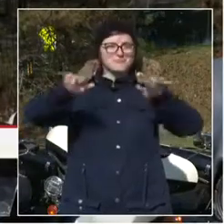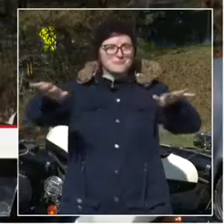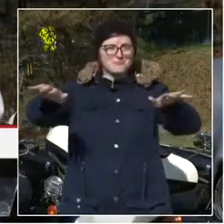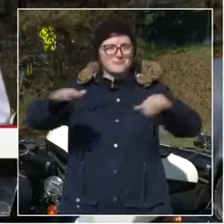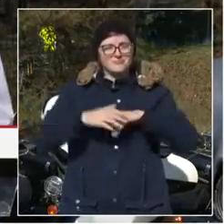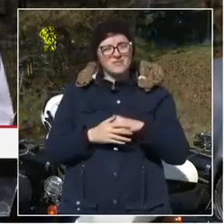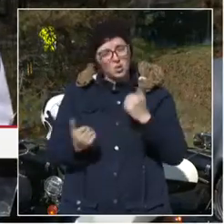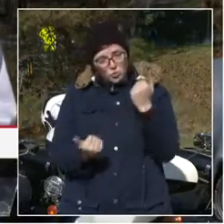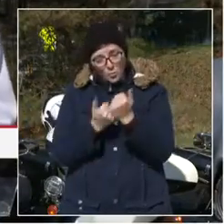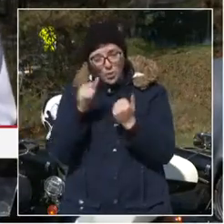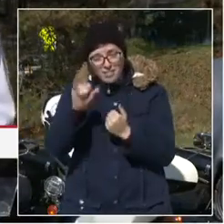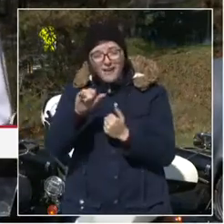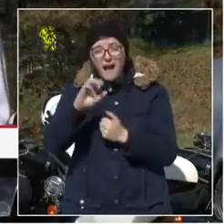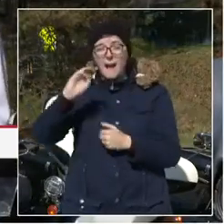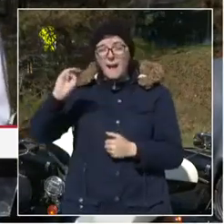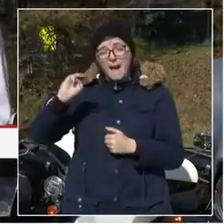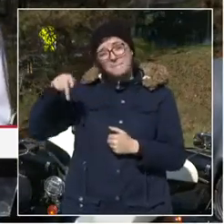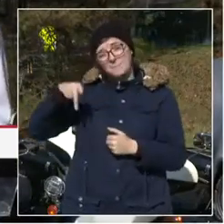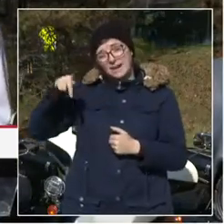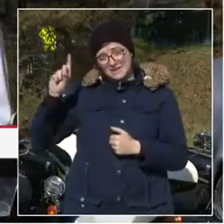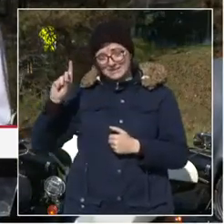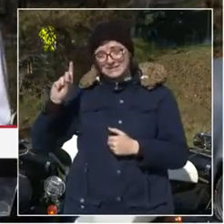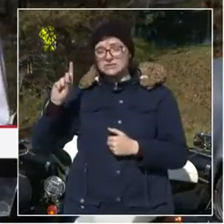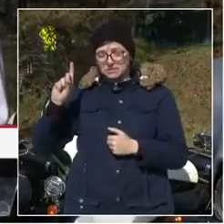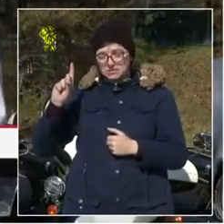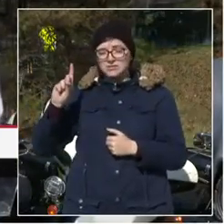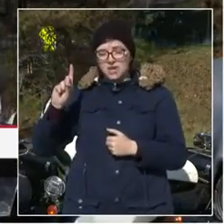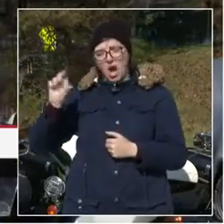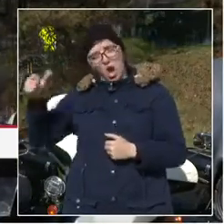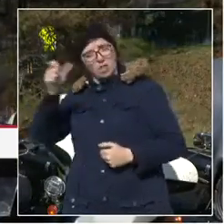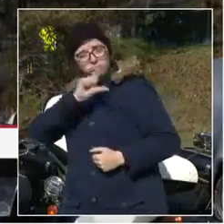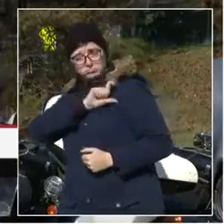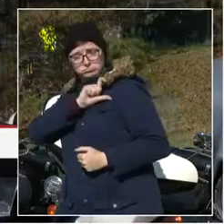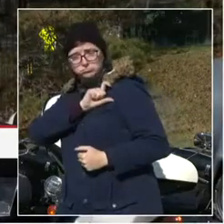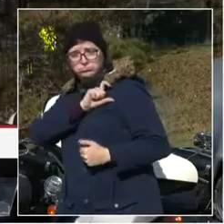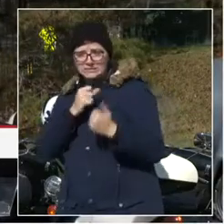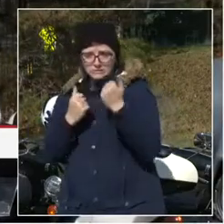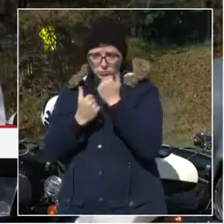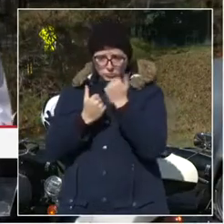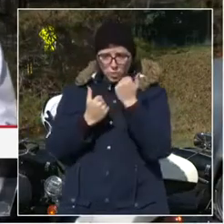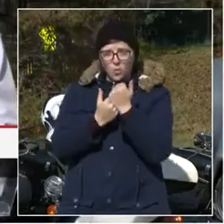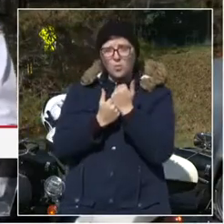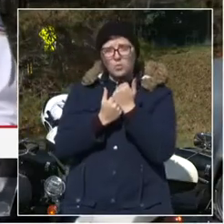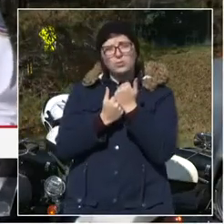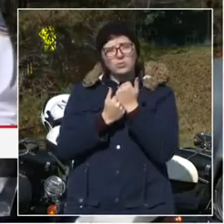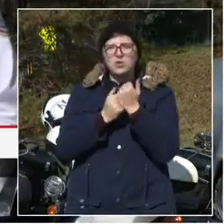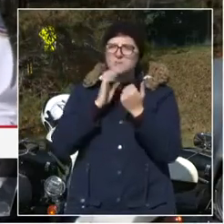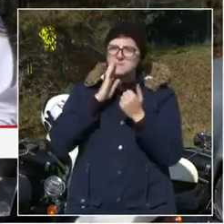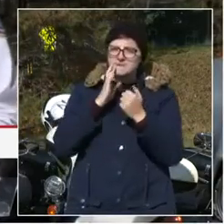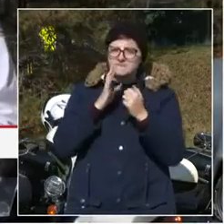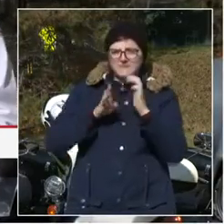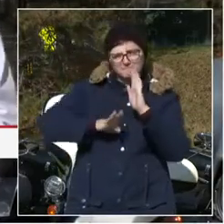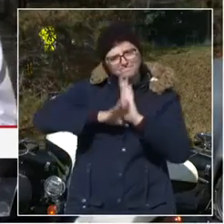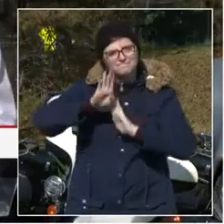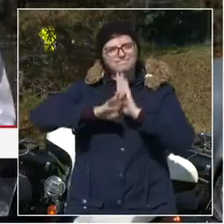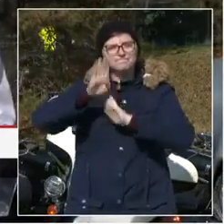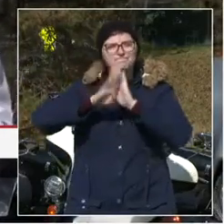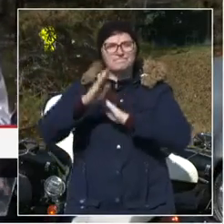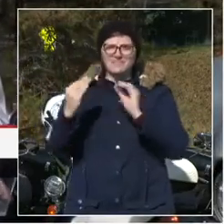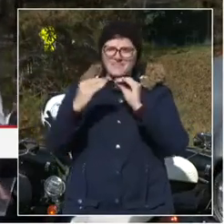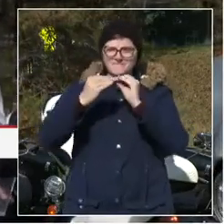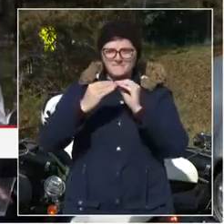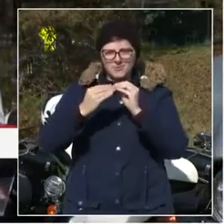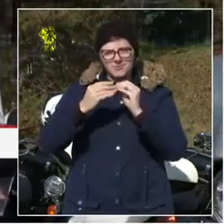the Metropolitan Police Department, alongside our law enforcement partners in the area, will be ramping up enforcement